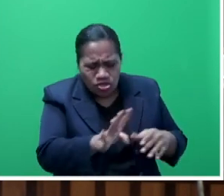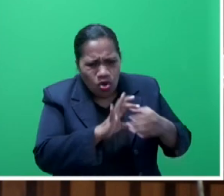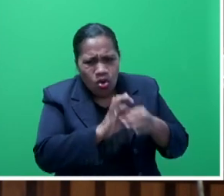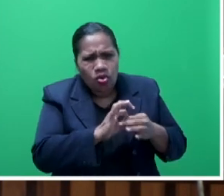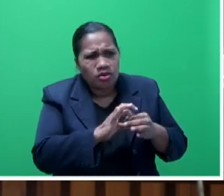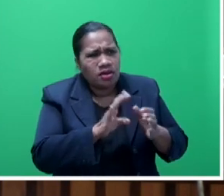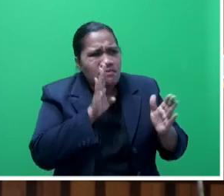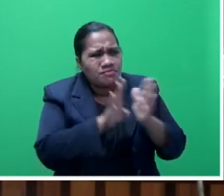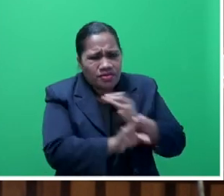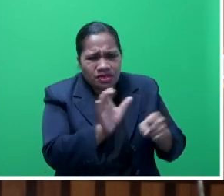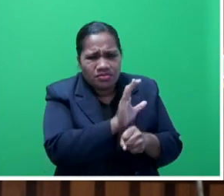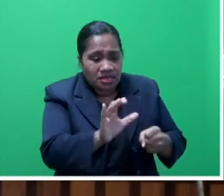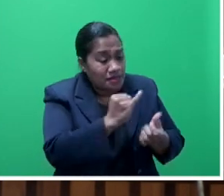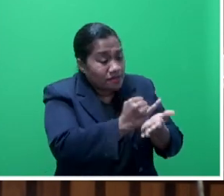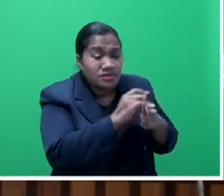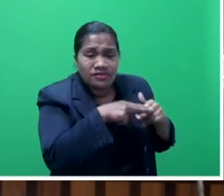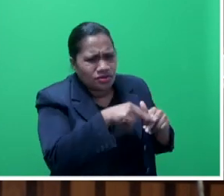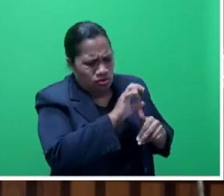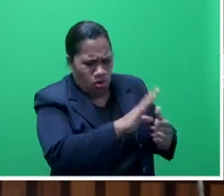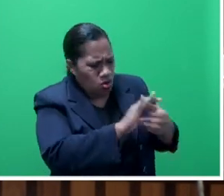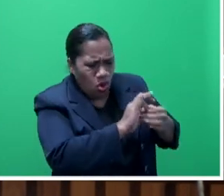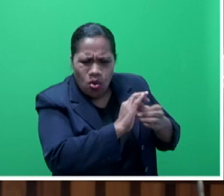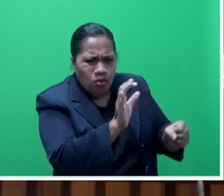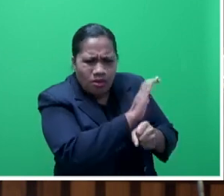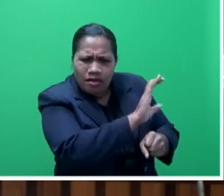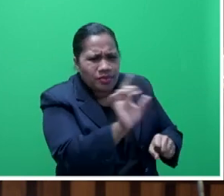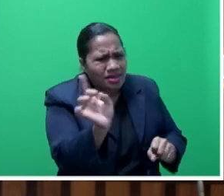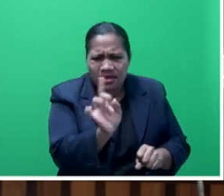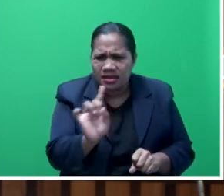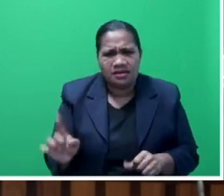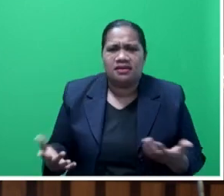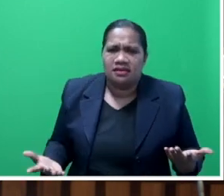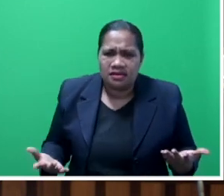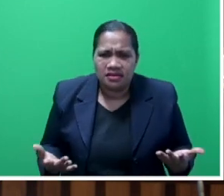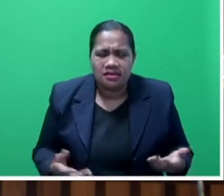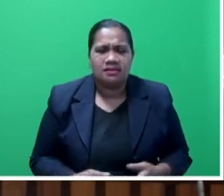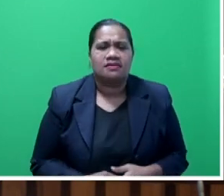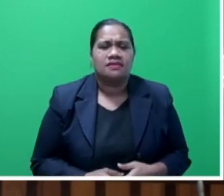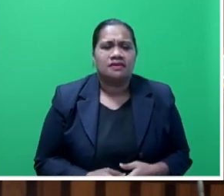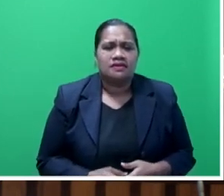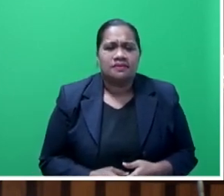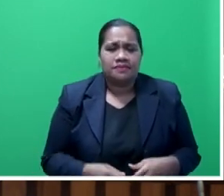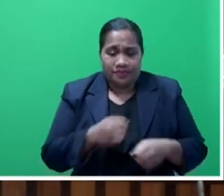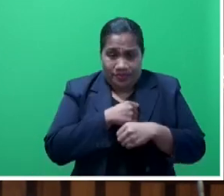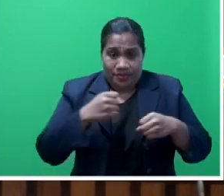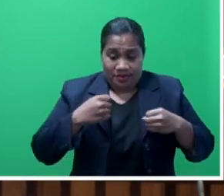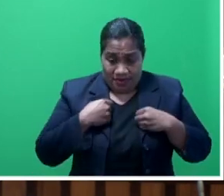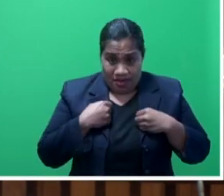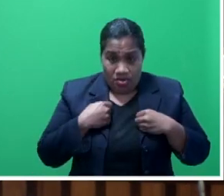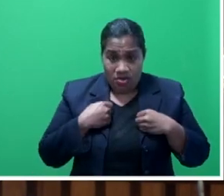not owned by a private company. Outsourcing makes a lot of sense. Outsourcing actually creates a lot of